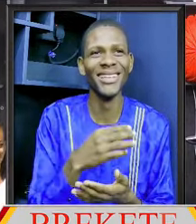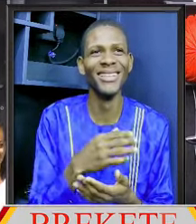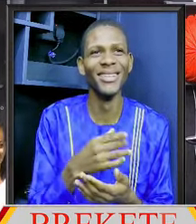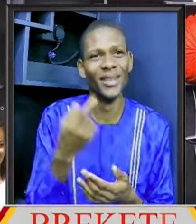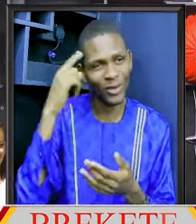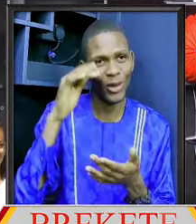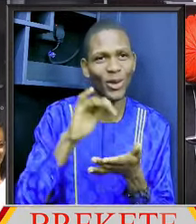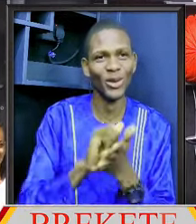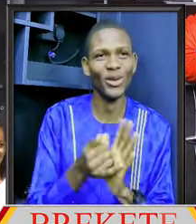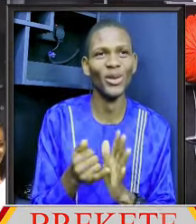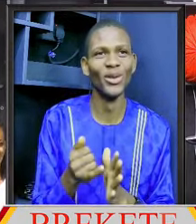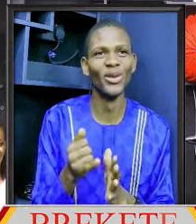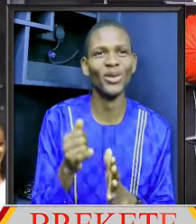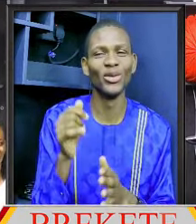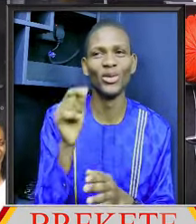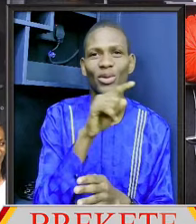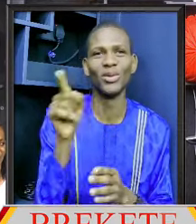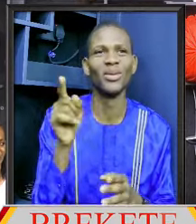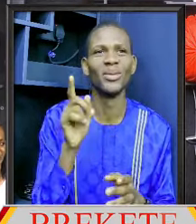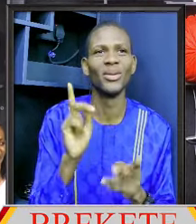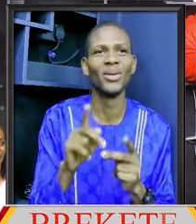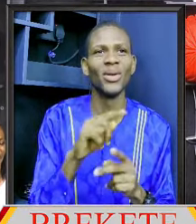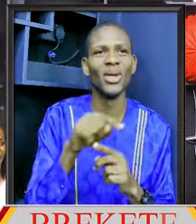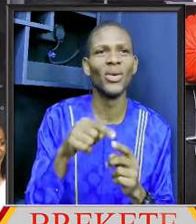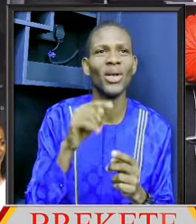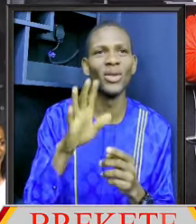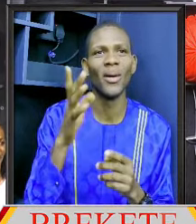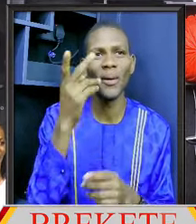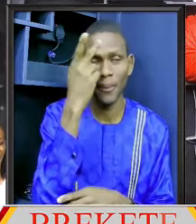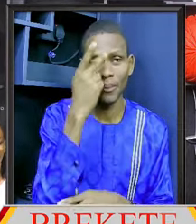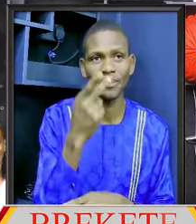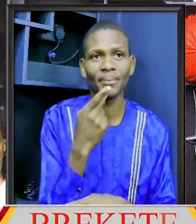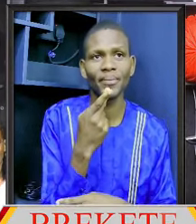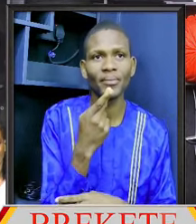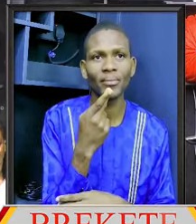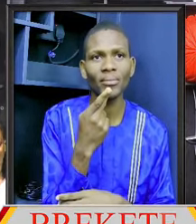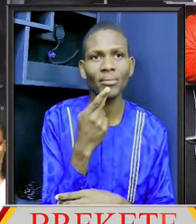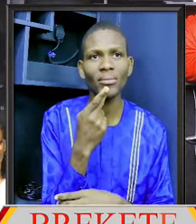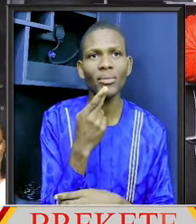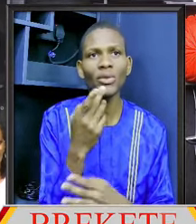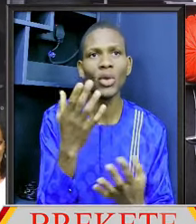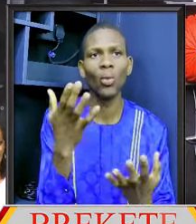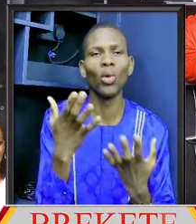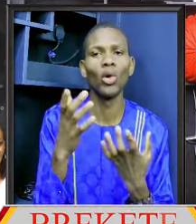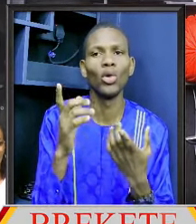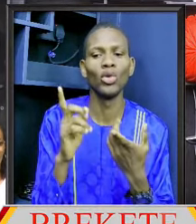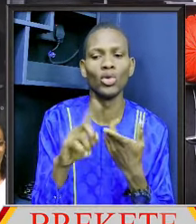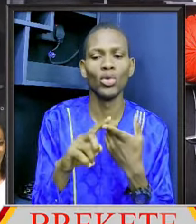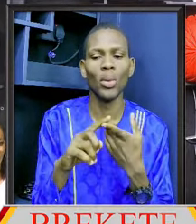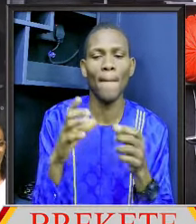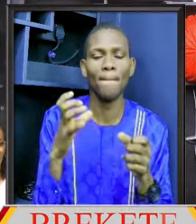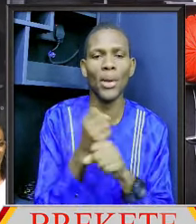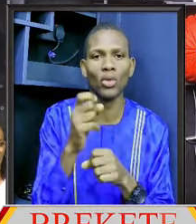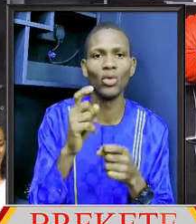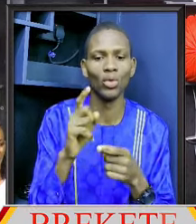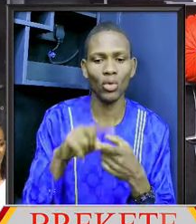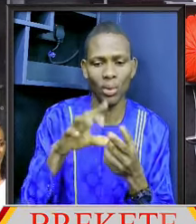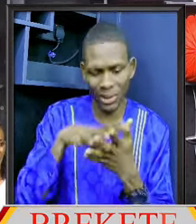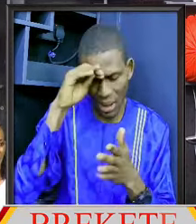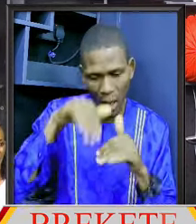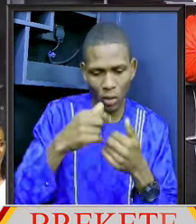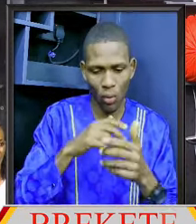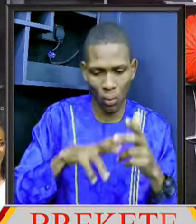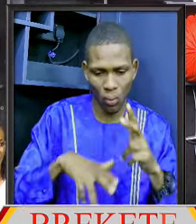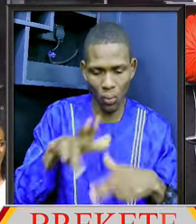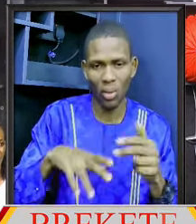For those of una. When your parents, they won't make you learn how to walk. All through